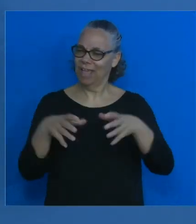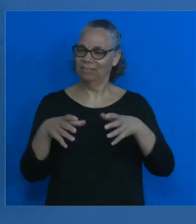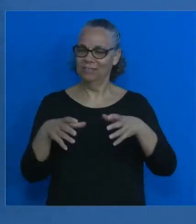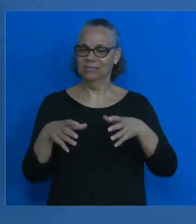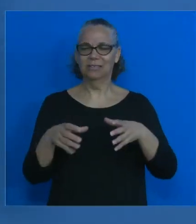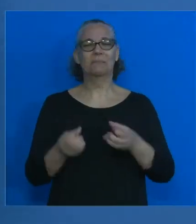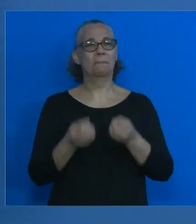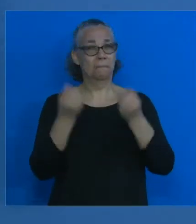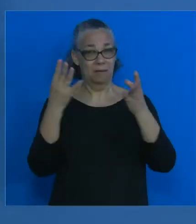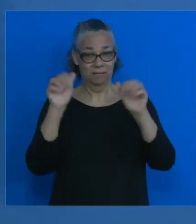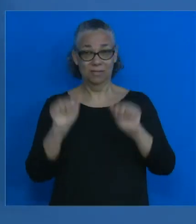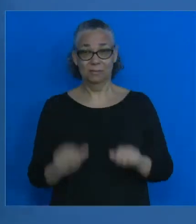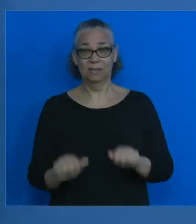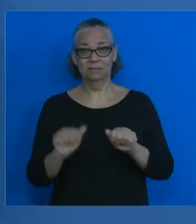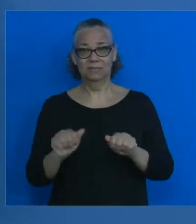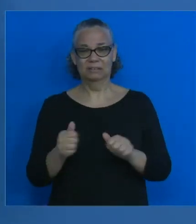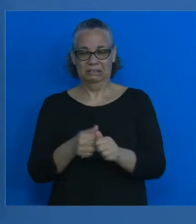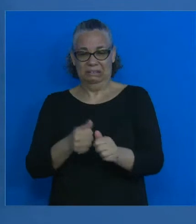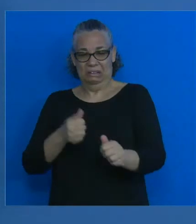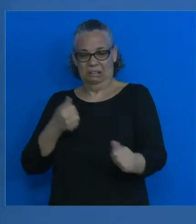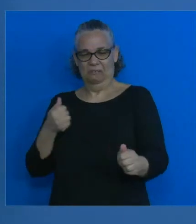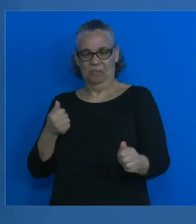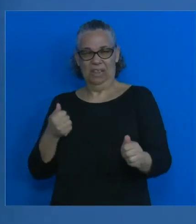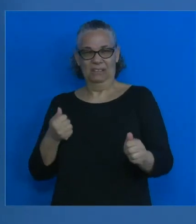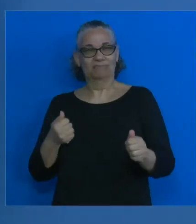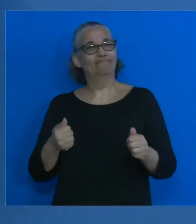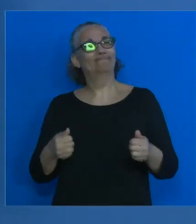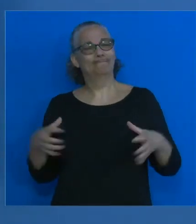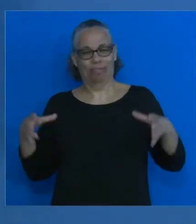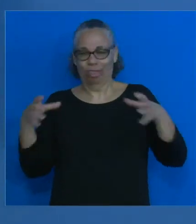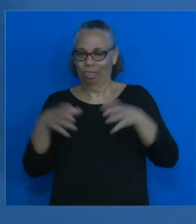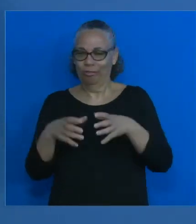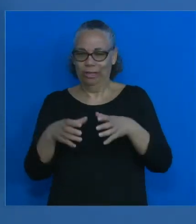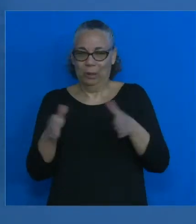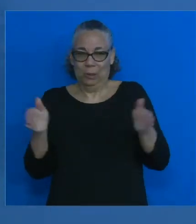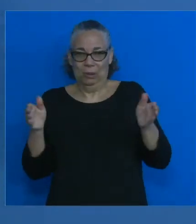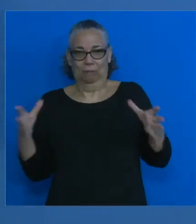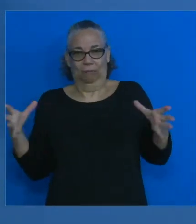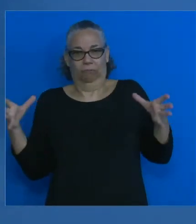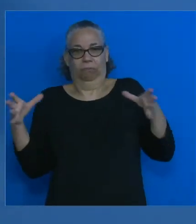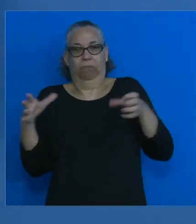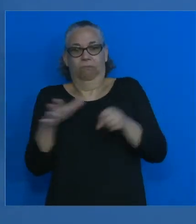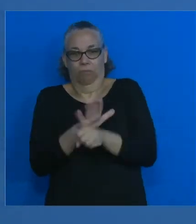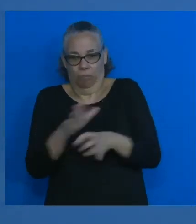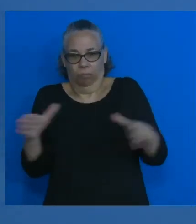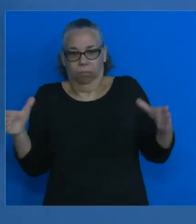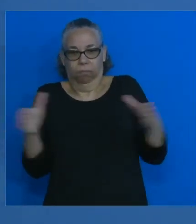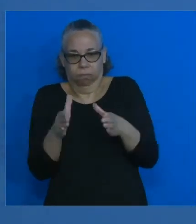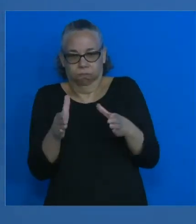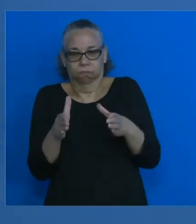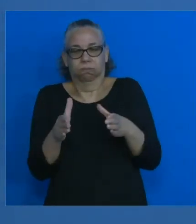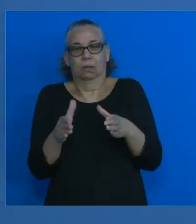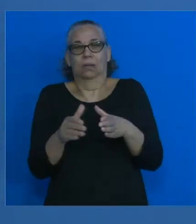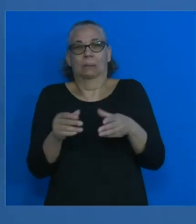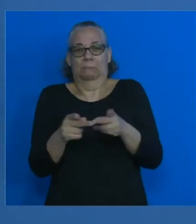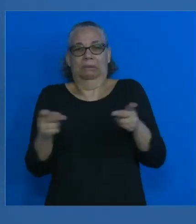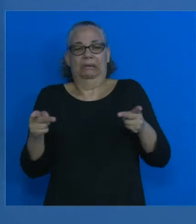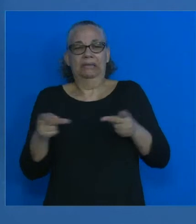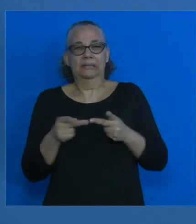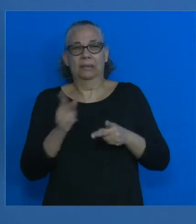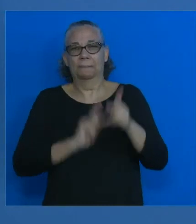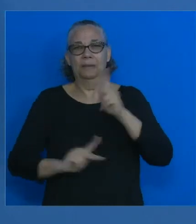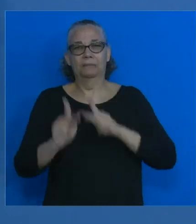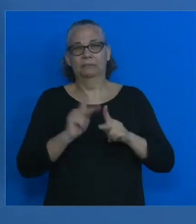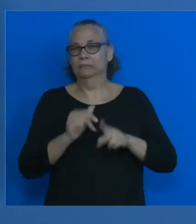as possible. Avoid holding gatherings in crowded, poorly ventilated spaces with persons who are not from the